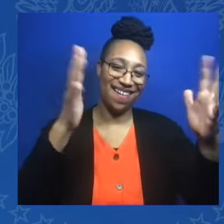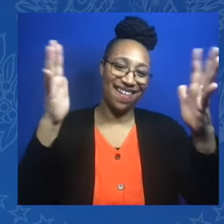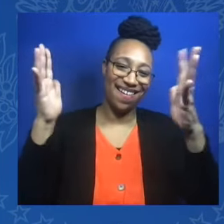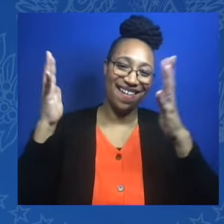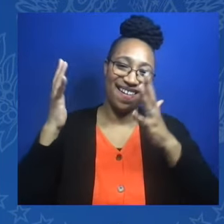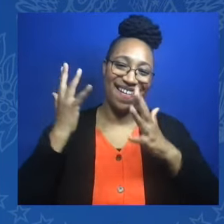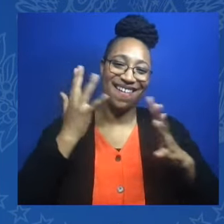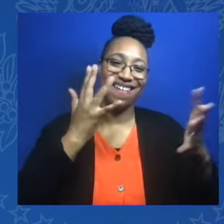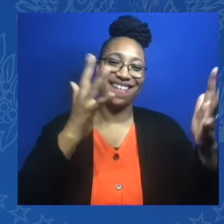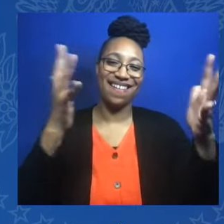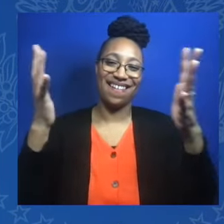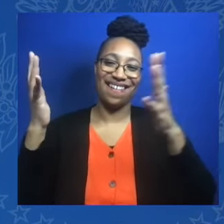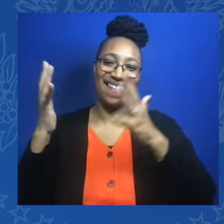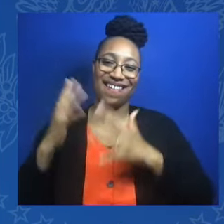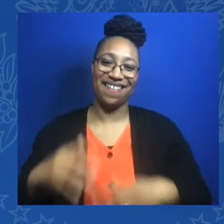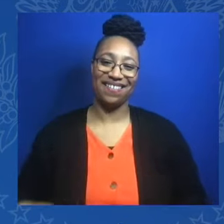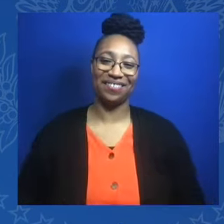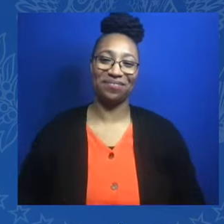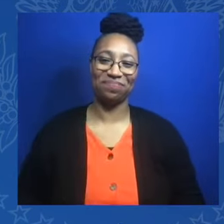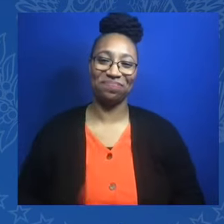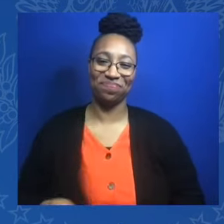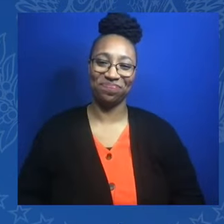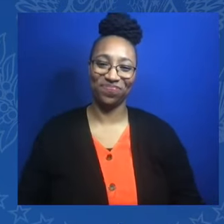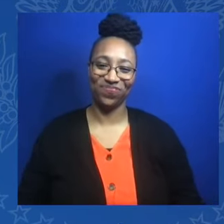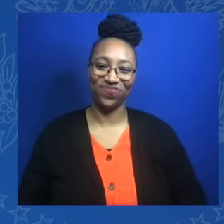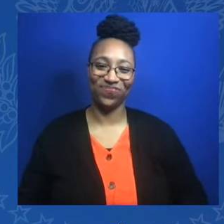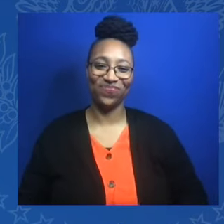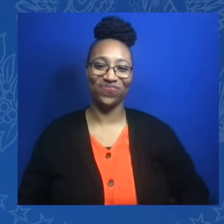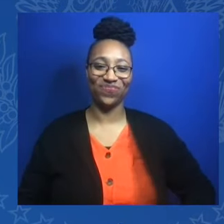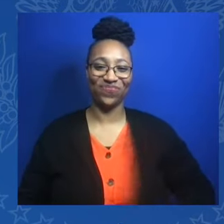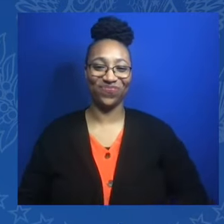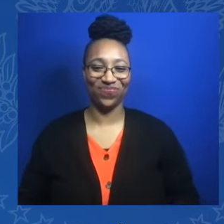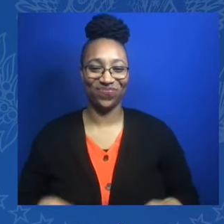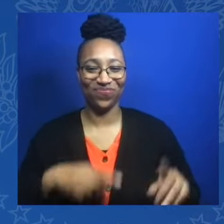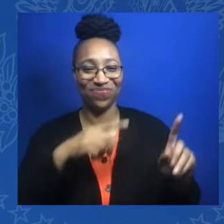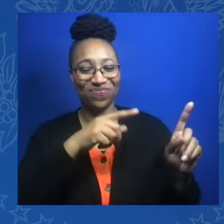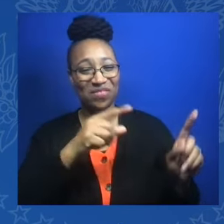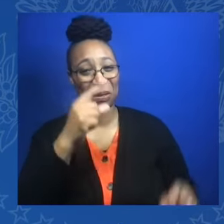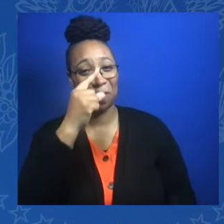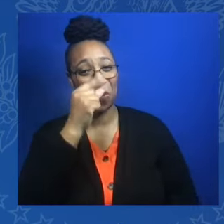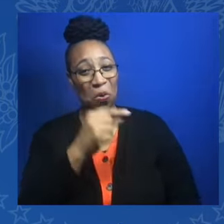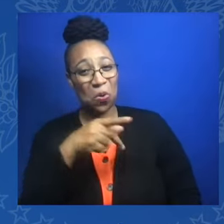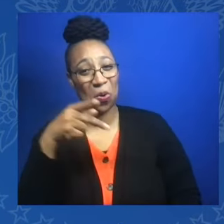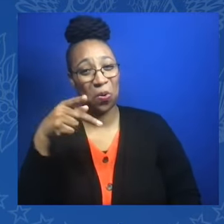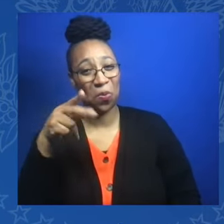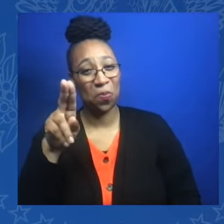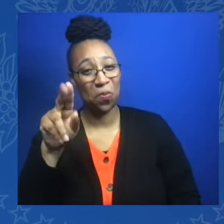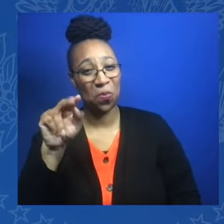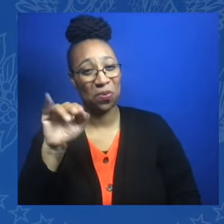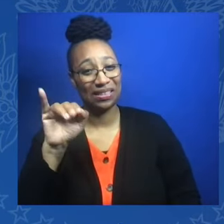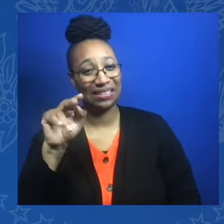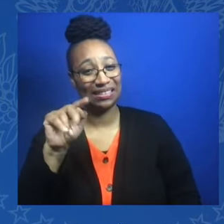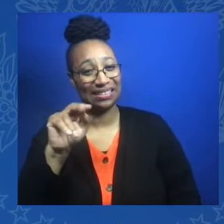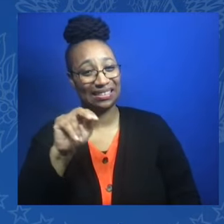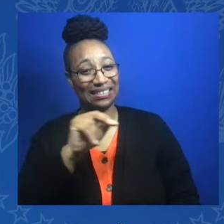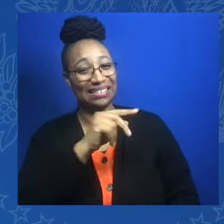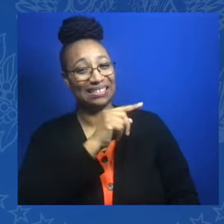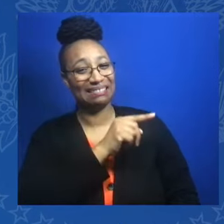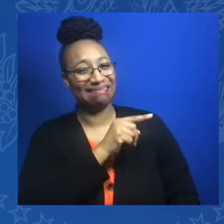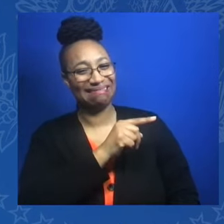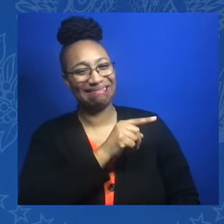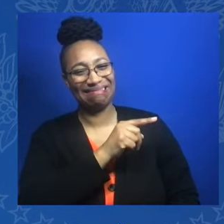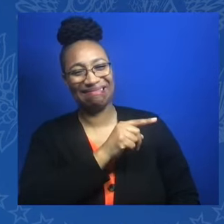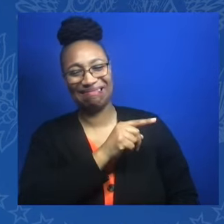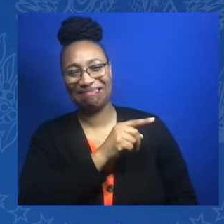Putin was certain he would have been able to break NATO by now. He was certain of that. But guess what? His